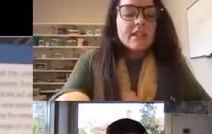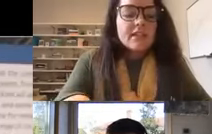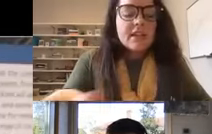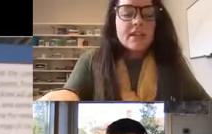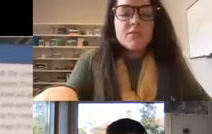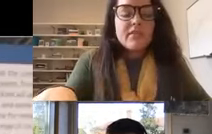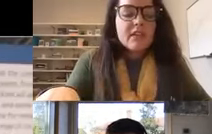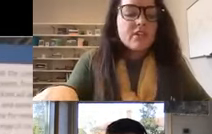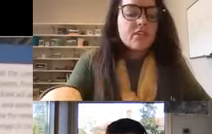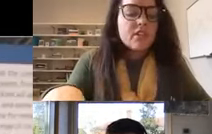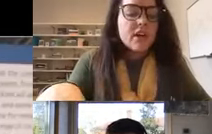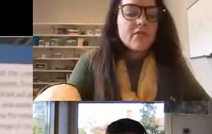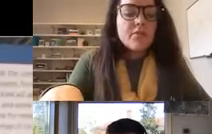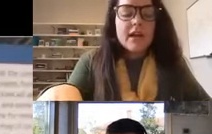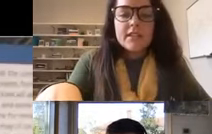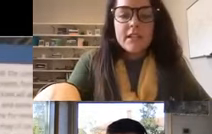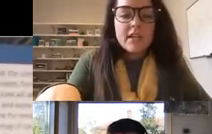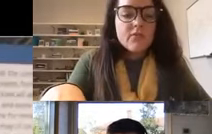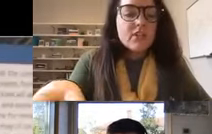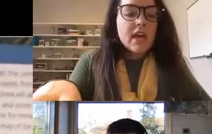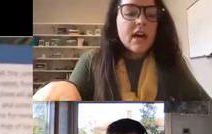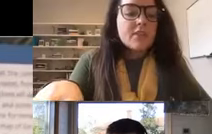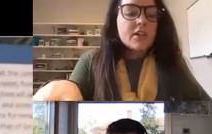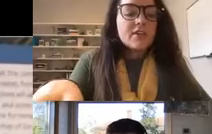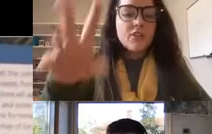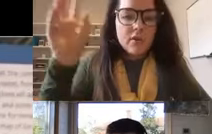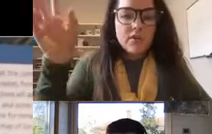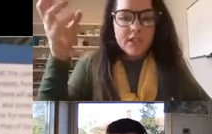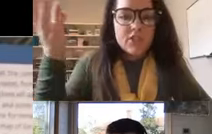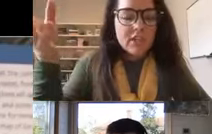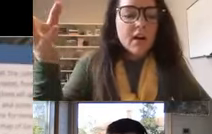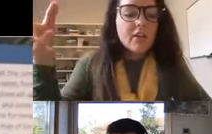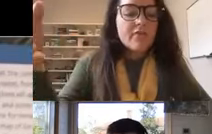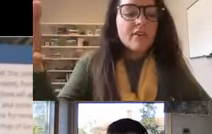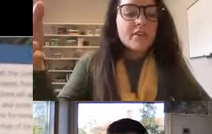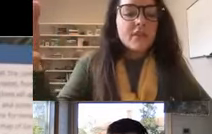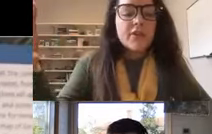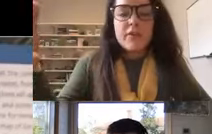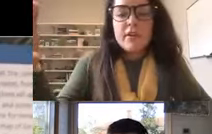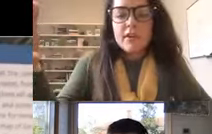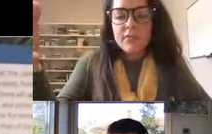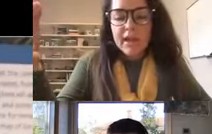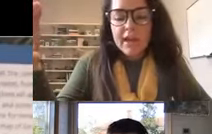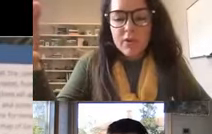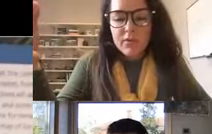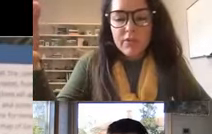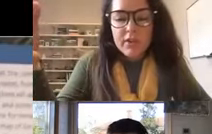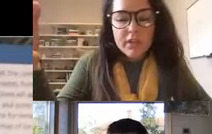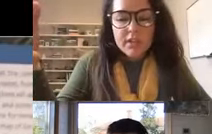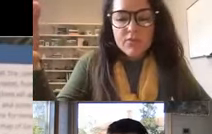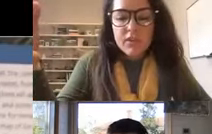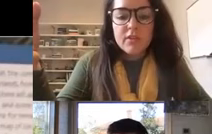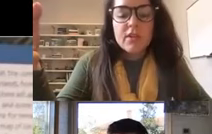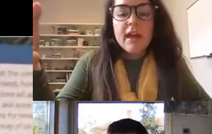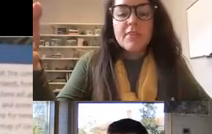again, as seen in this Professional Geographer magazine, which captures, quote, a geographer's view, right? And what will you